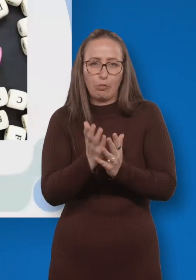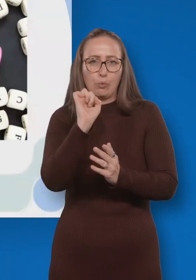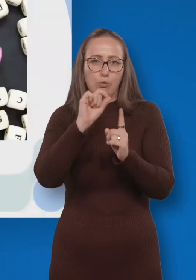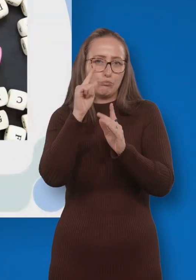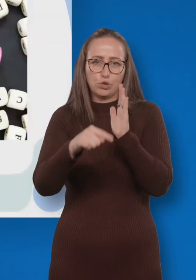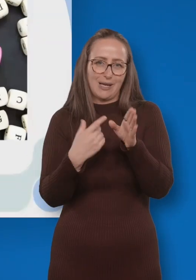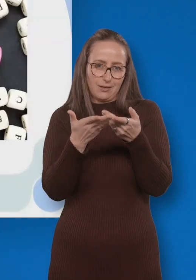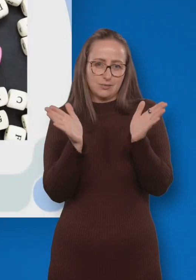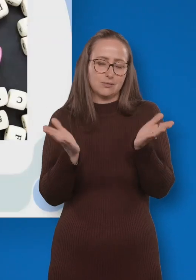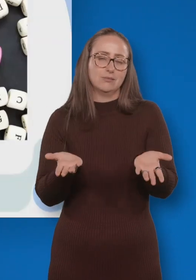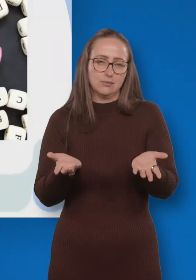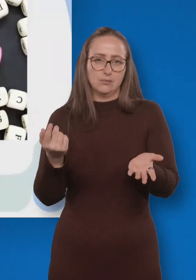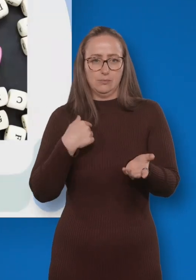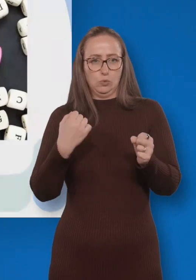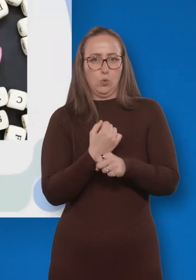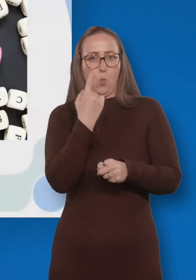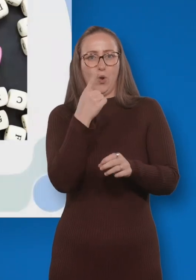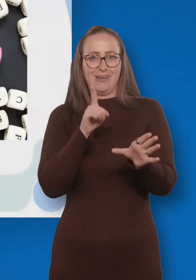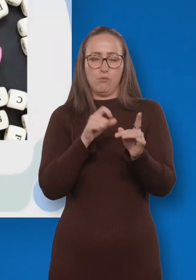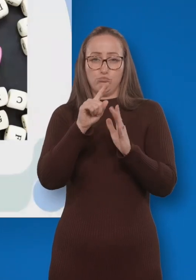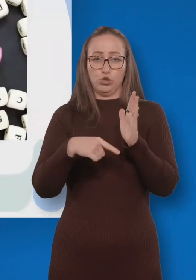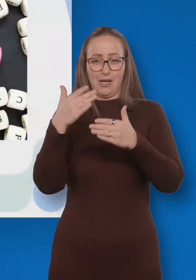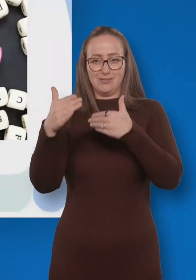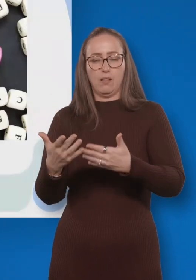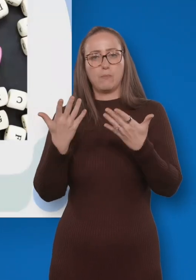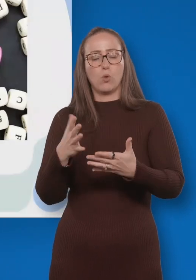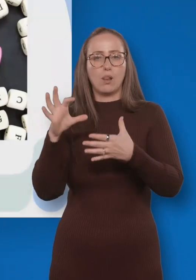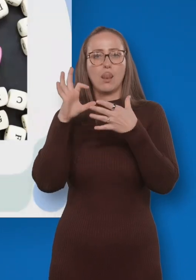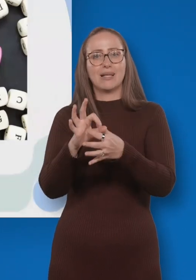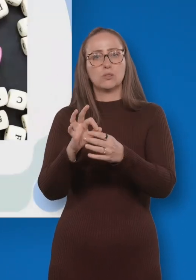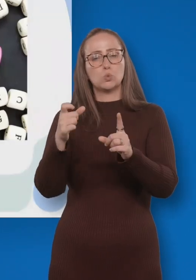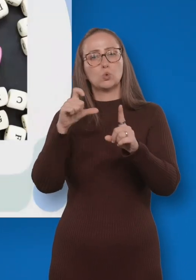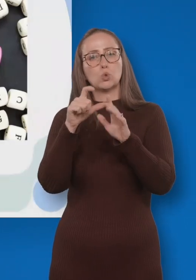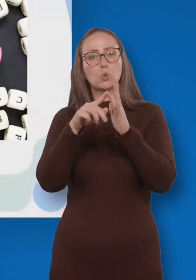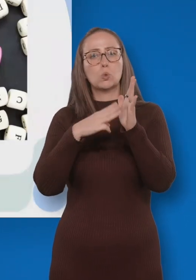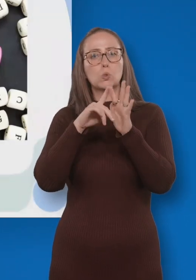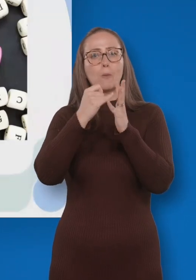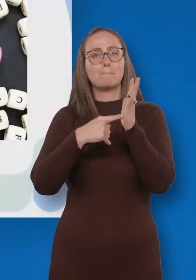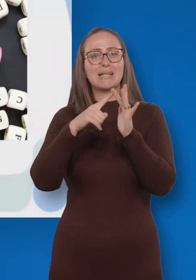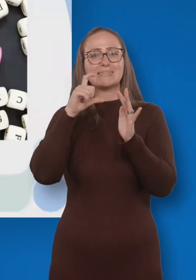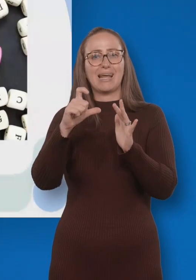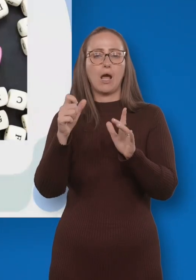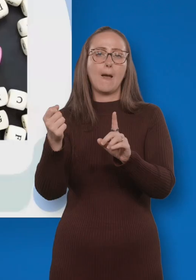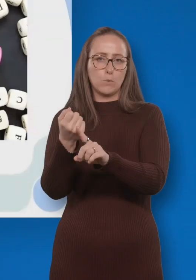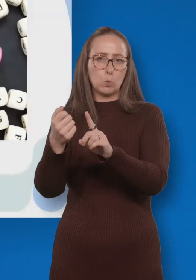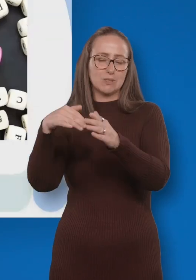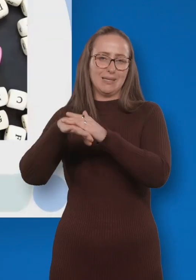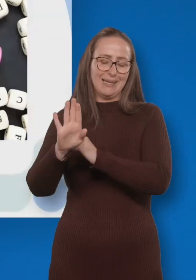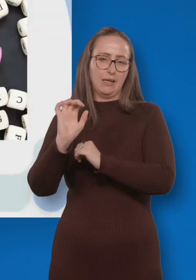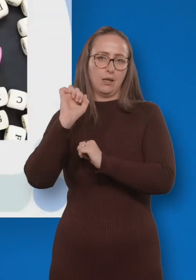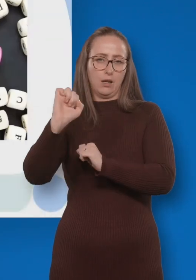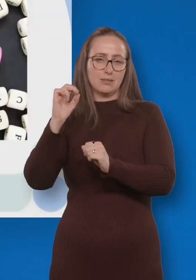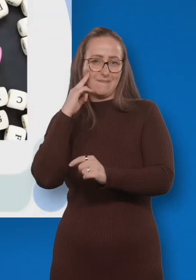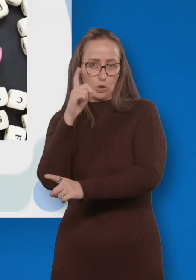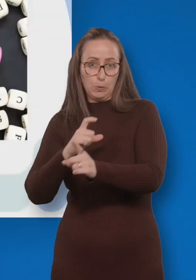the scope of your project. So I'm running a 1-year project at the moment around domestic abuse, which is in deaf communities, which is separate to the